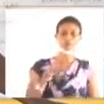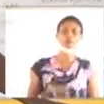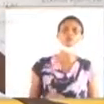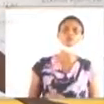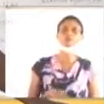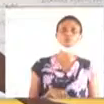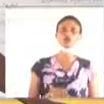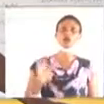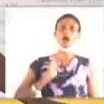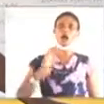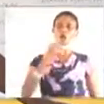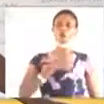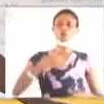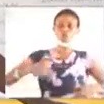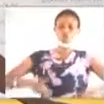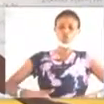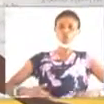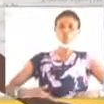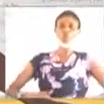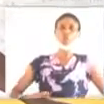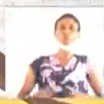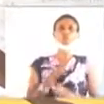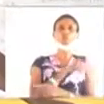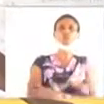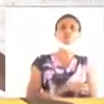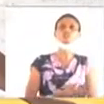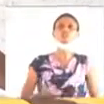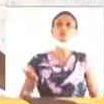It is not enough to give birth and not take care of those children,